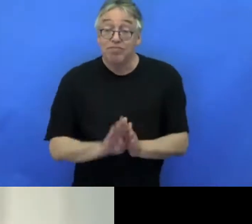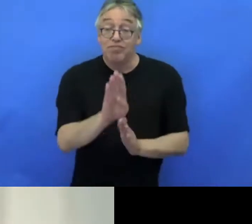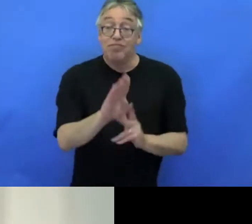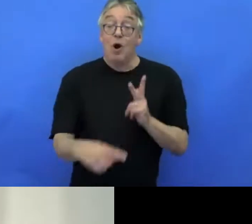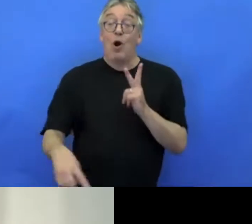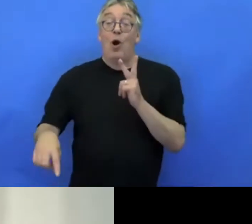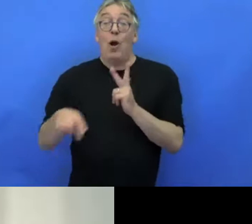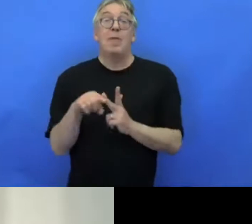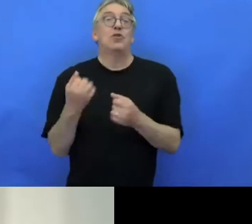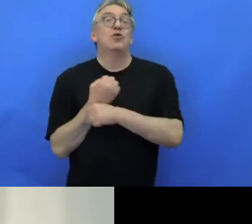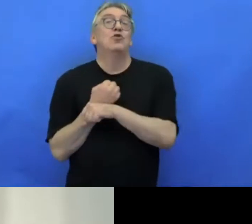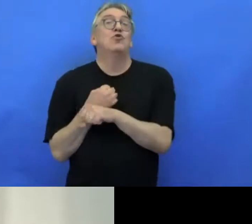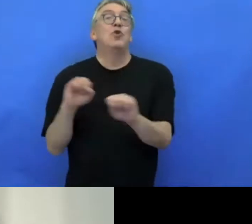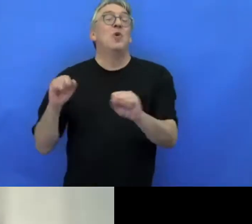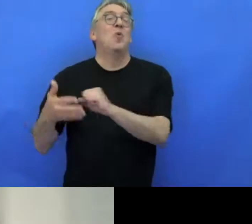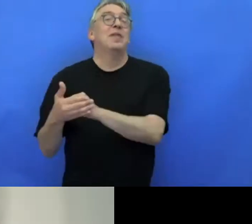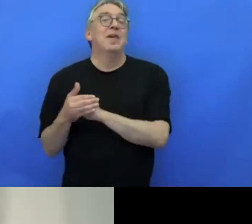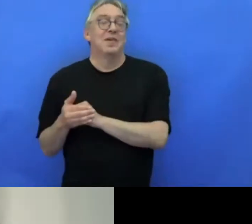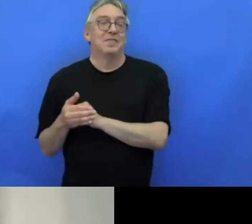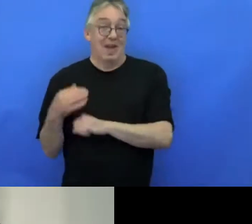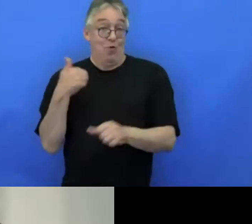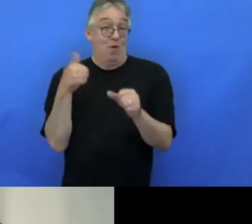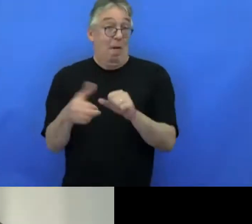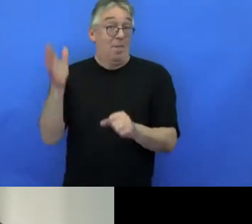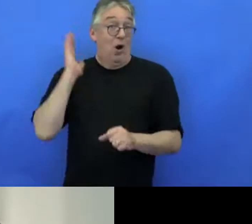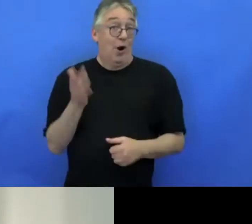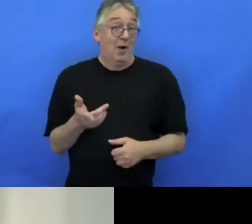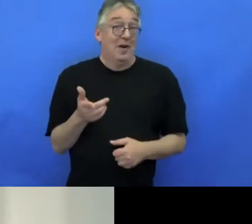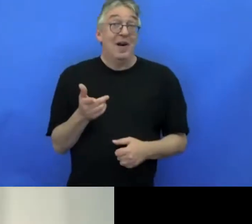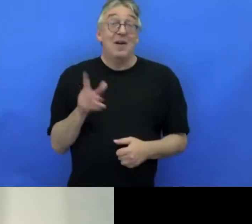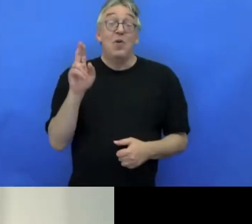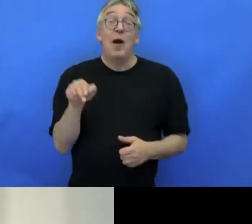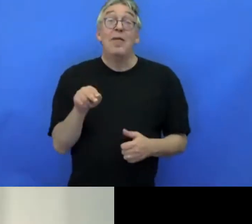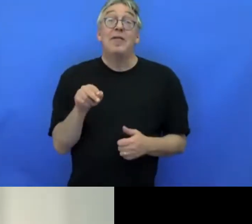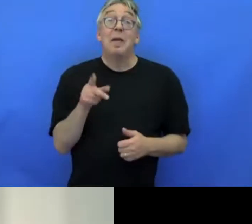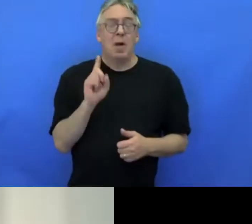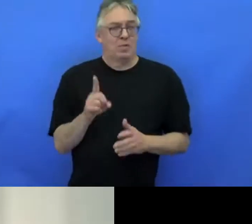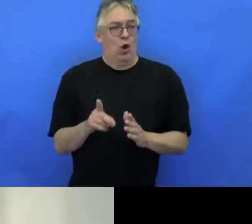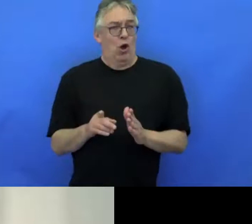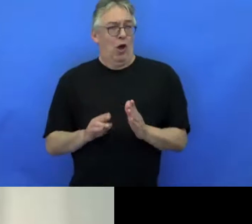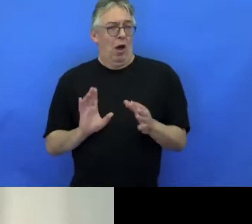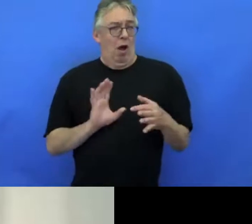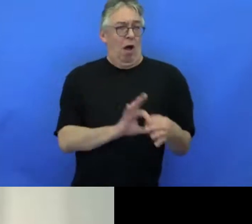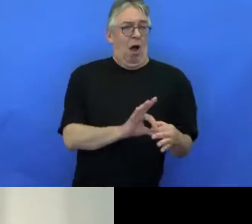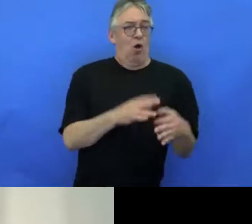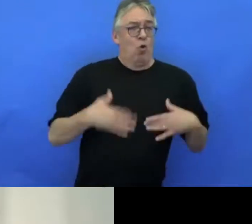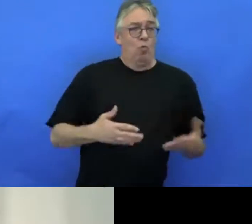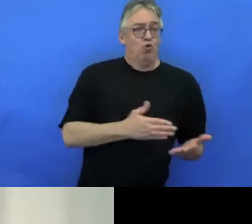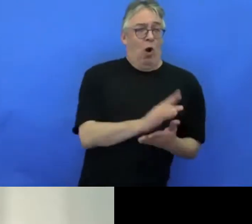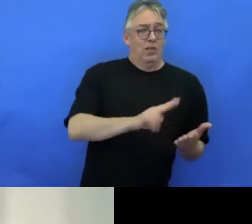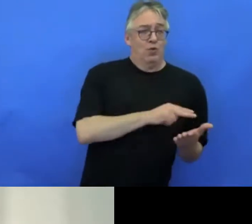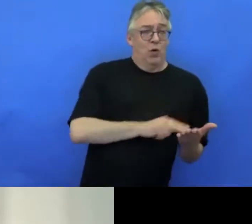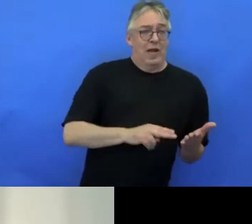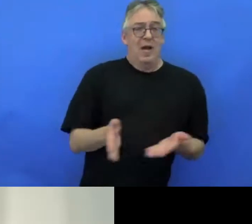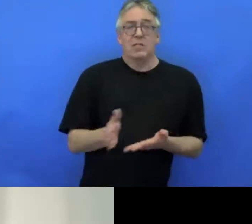the convention should be a human rights treaty or whether it should be a development treaty. Some people really wanted the focus